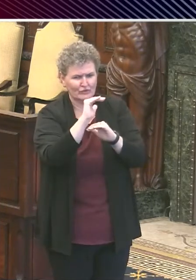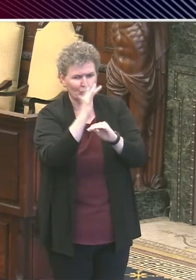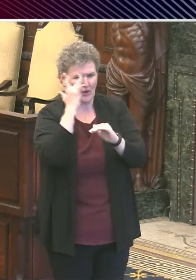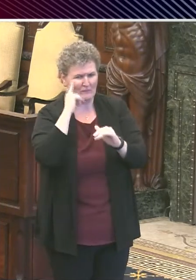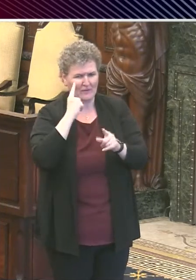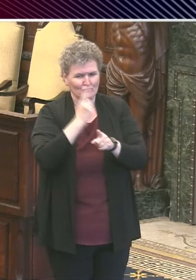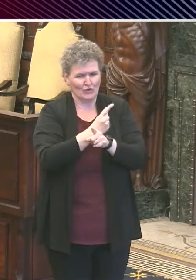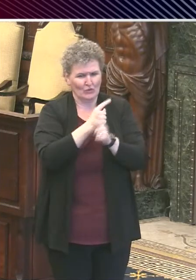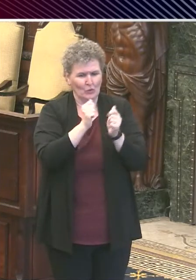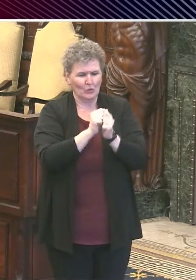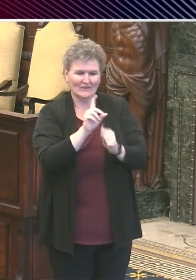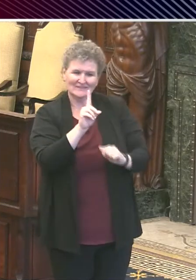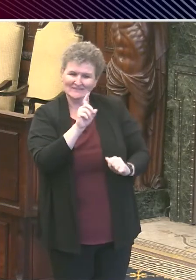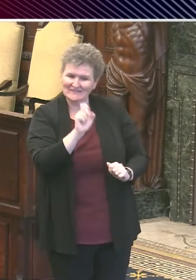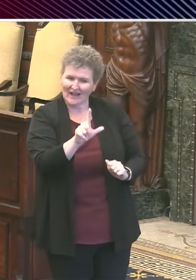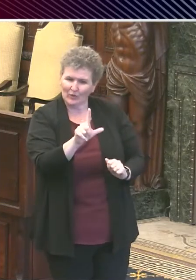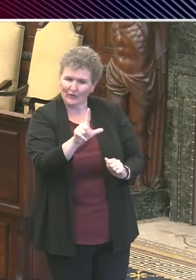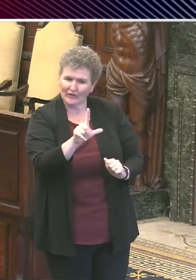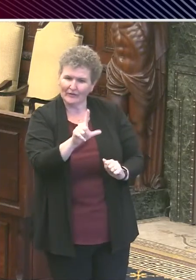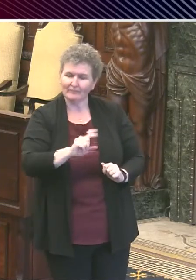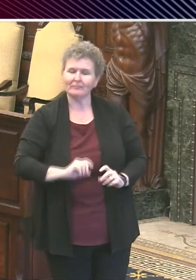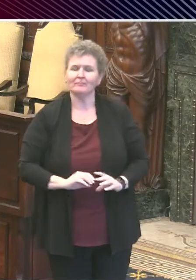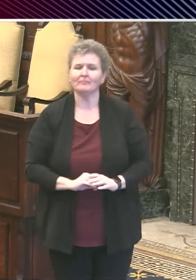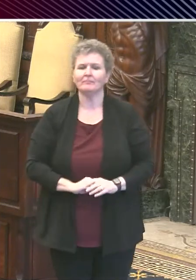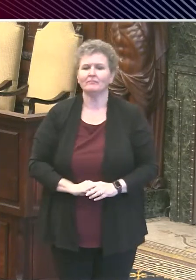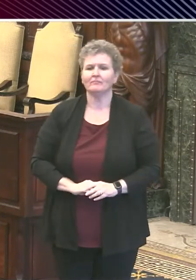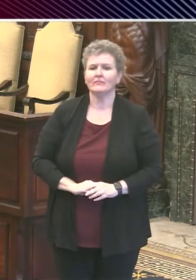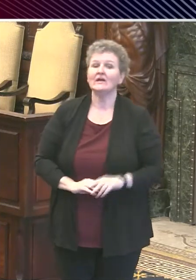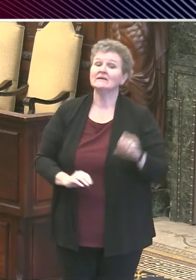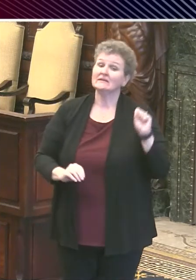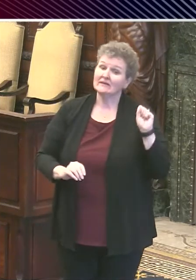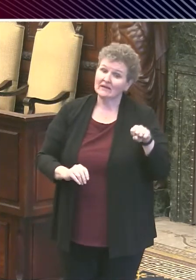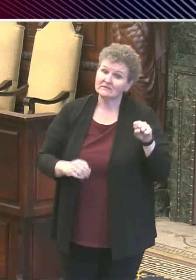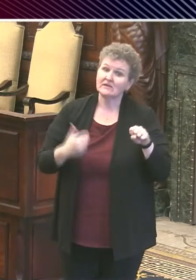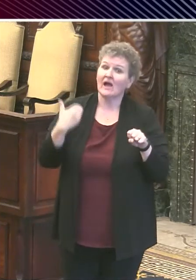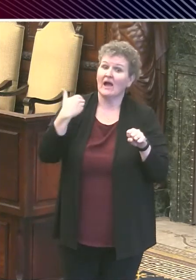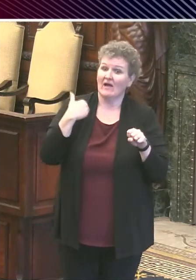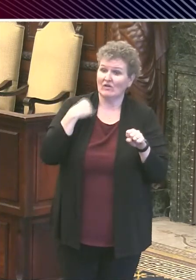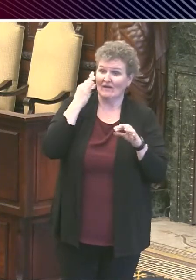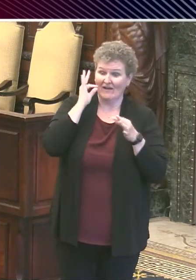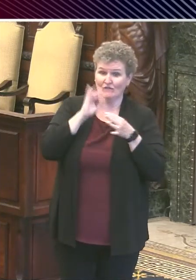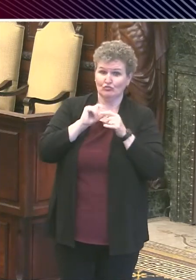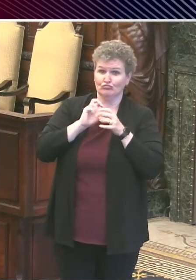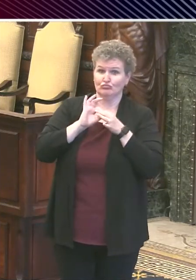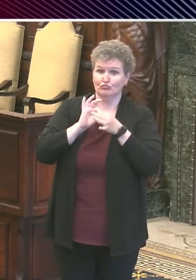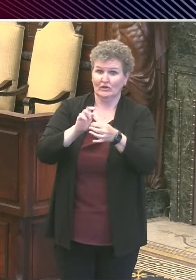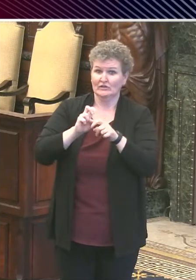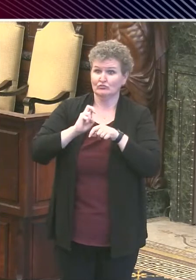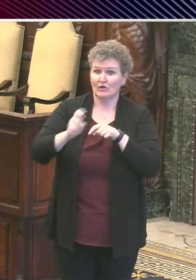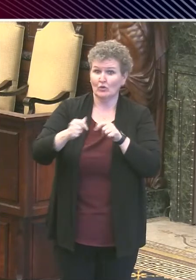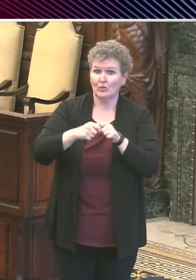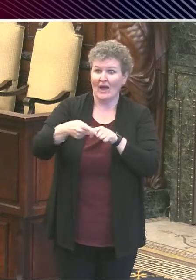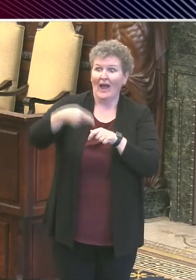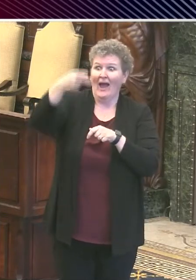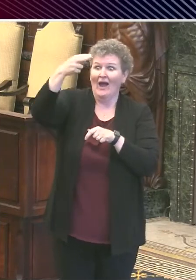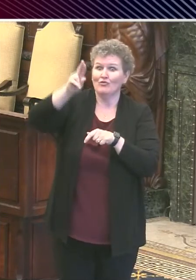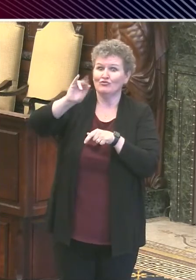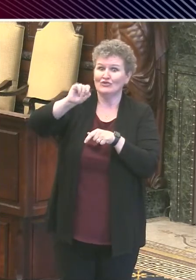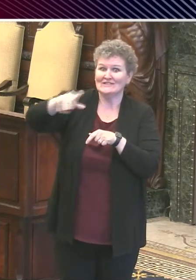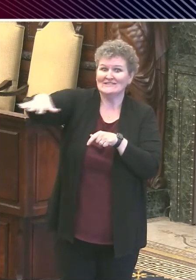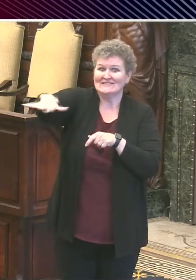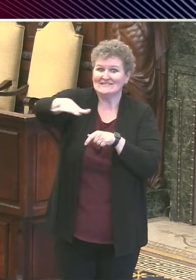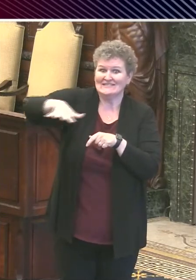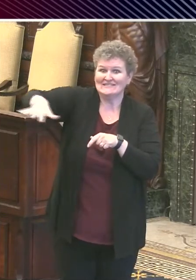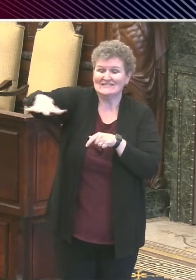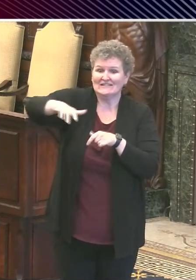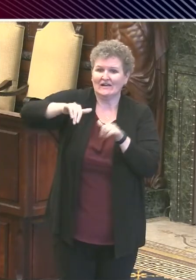Delaware? Right. So previously we said anybody traveling to a high incidence area should self-quarantine for 14 days after